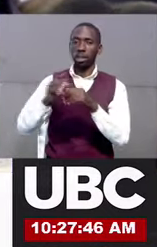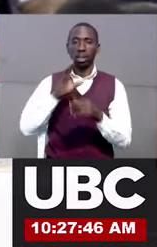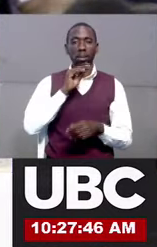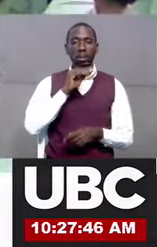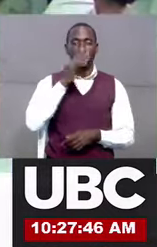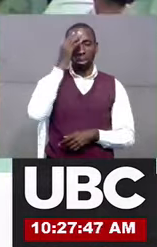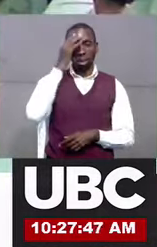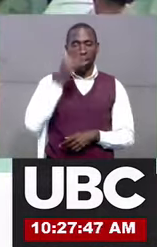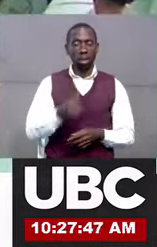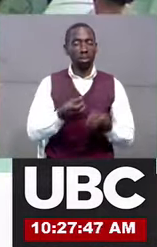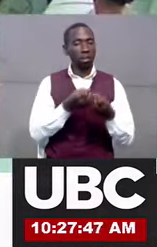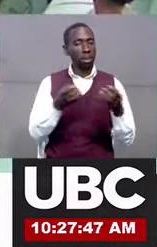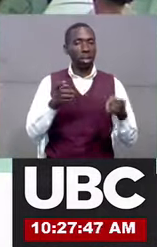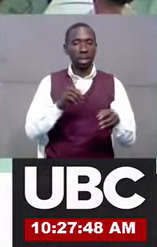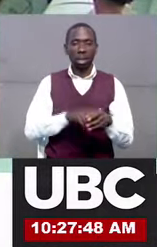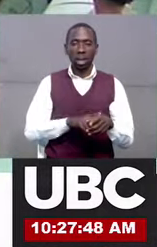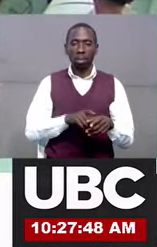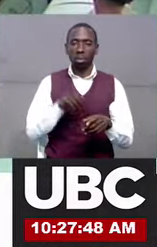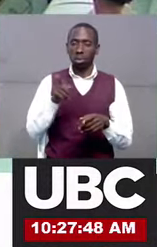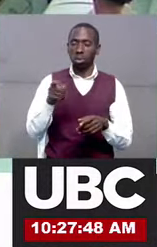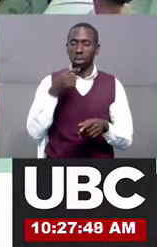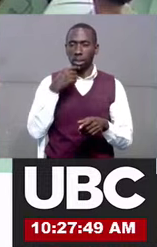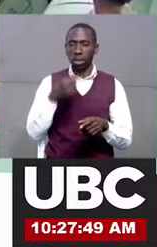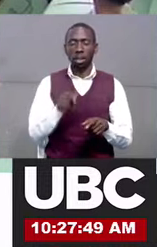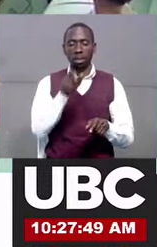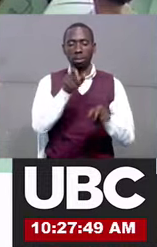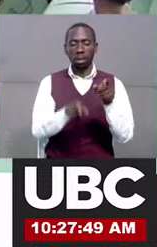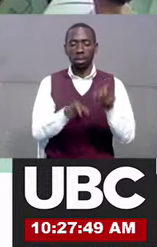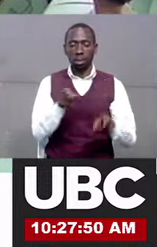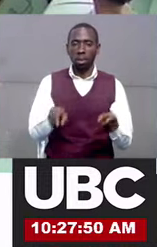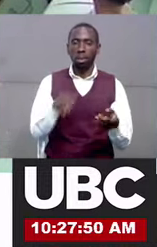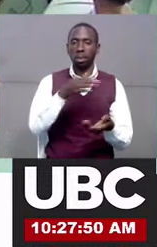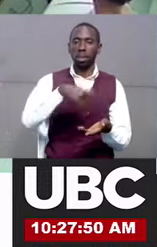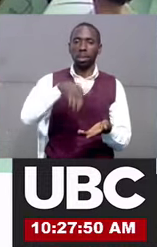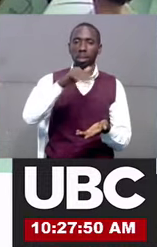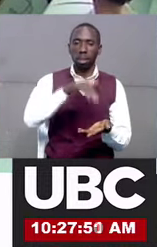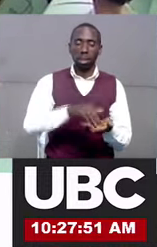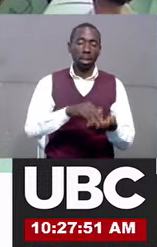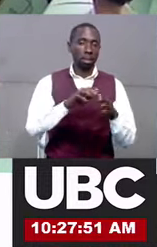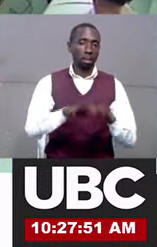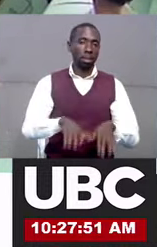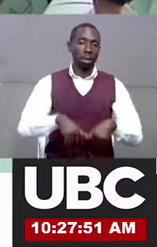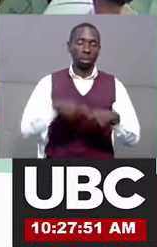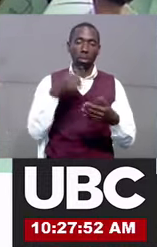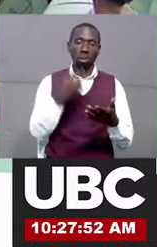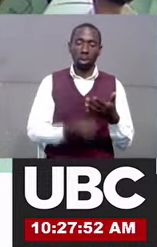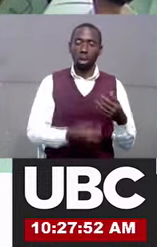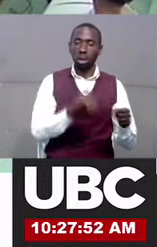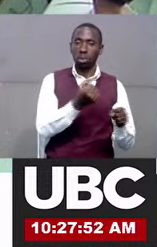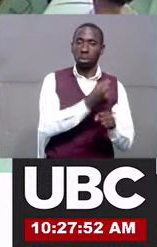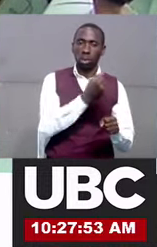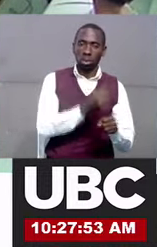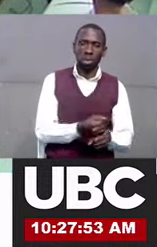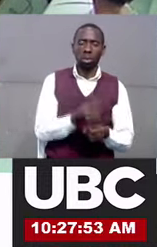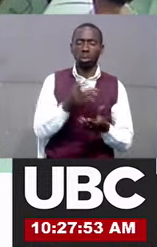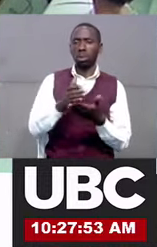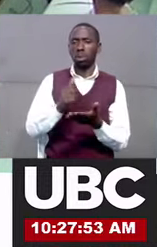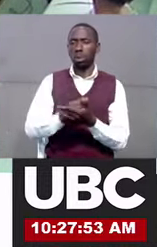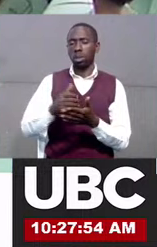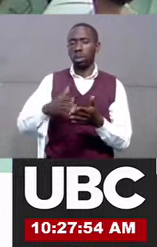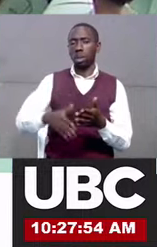have emphasized that we are a people-centered parliament. Whatever we do, it's about the people and should be about the